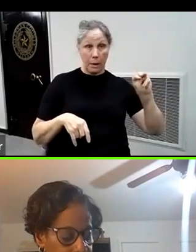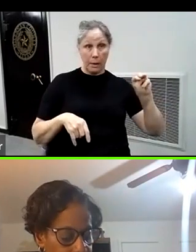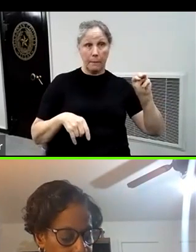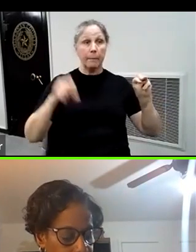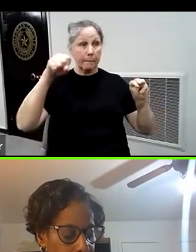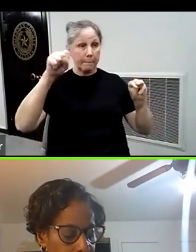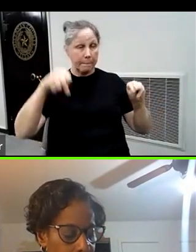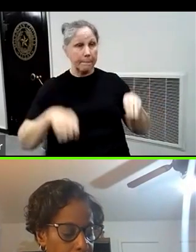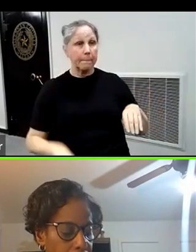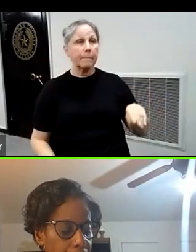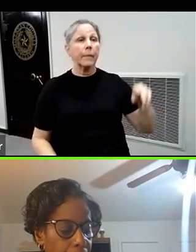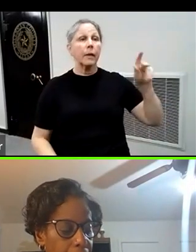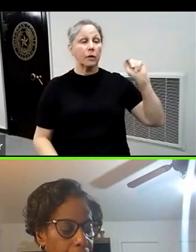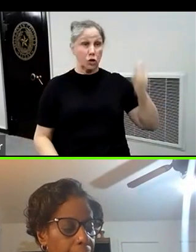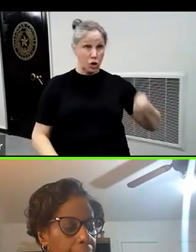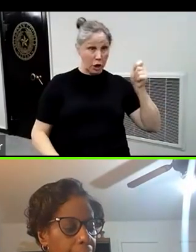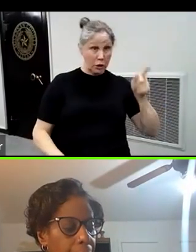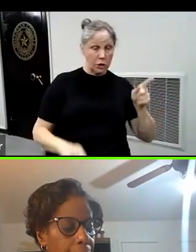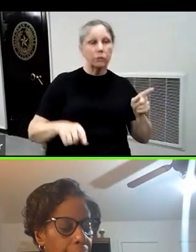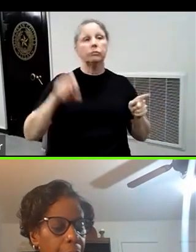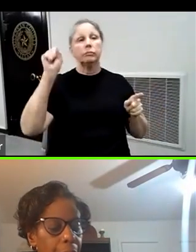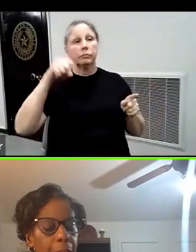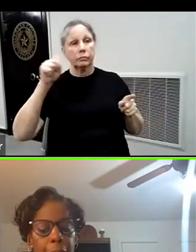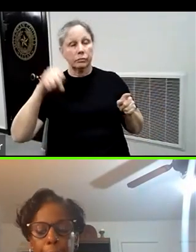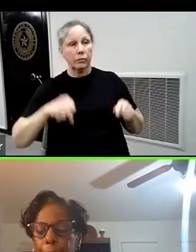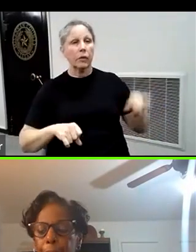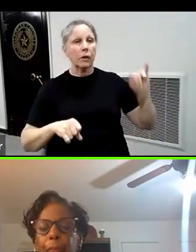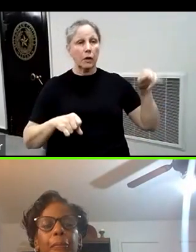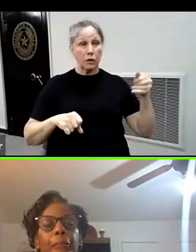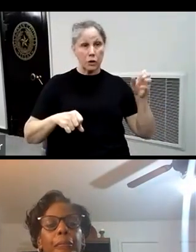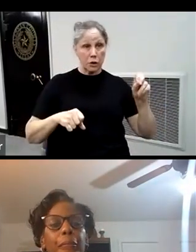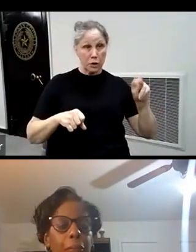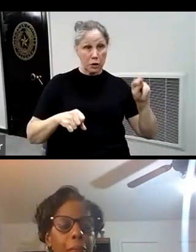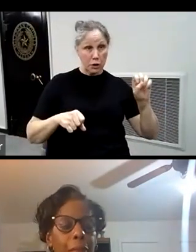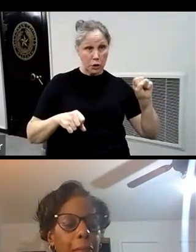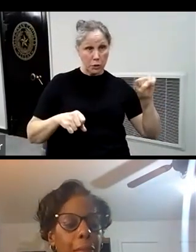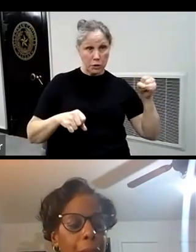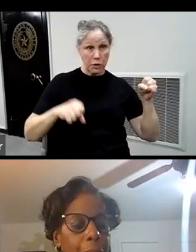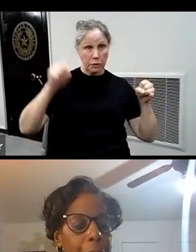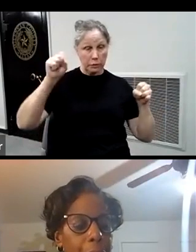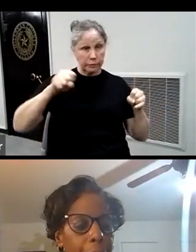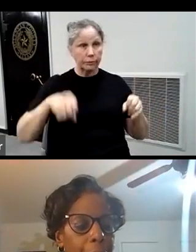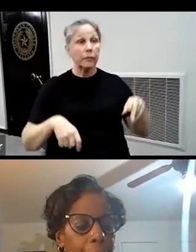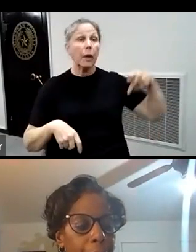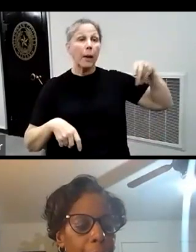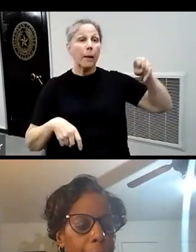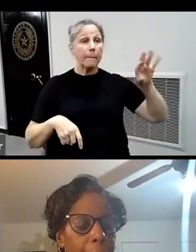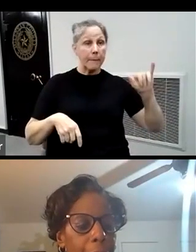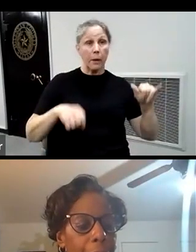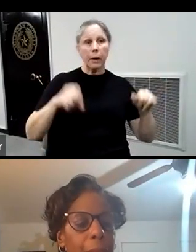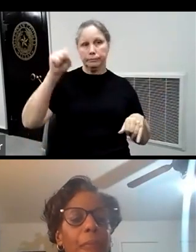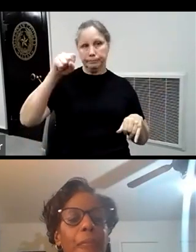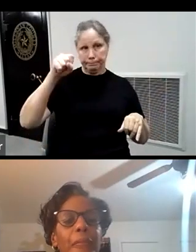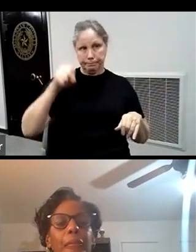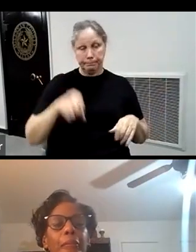Aye. Judge Bolton, Aye. Commissioner Jones, Aye. Commissioner Perry. Aye.